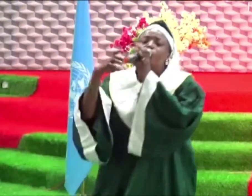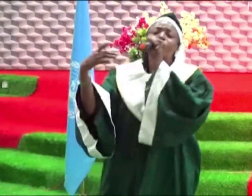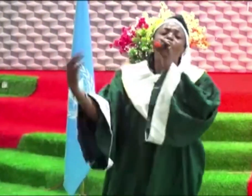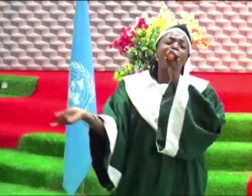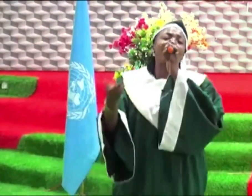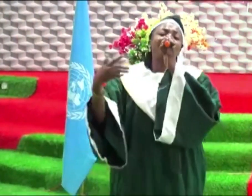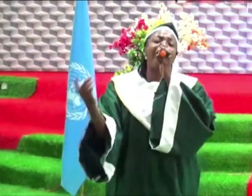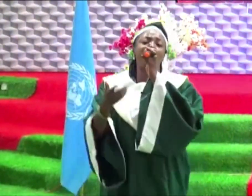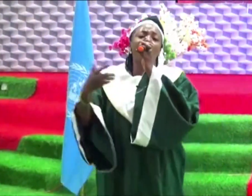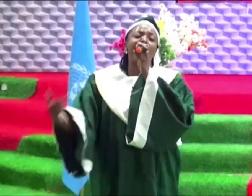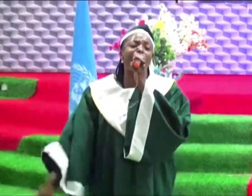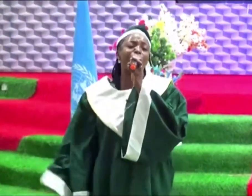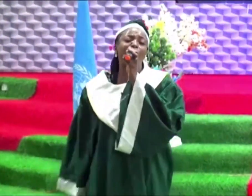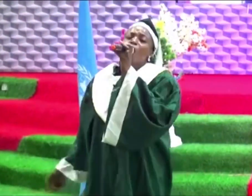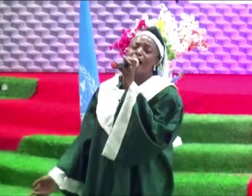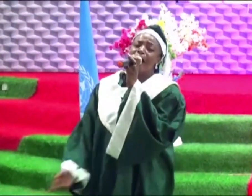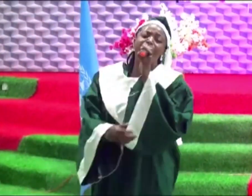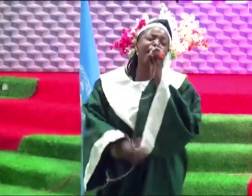tó kọjá àdúrà o.